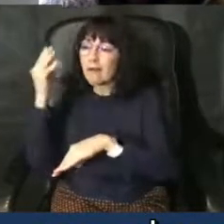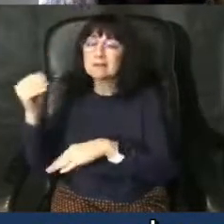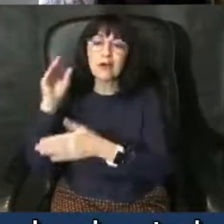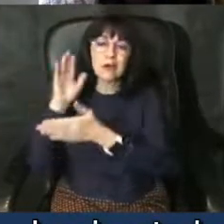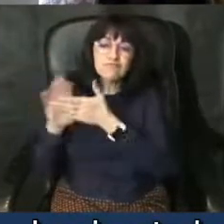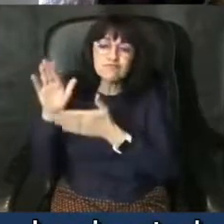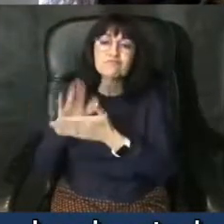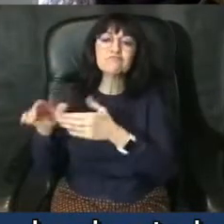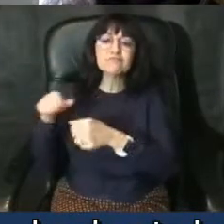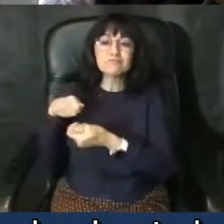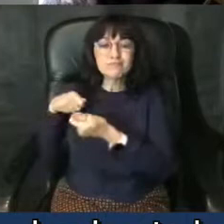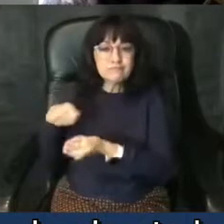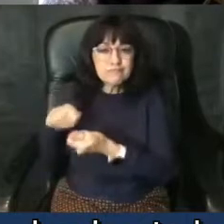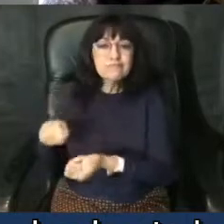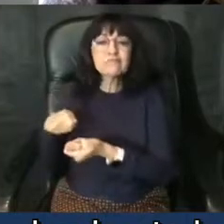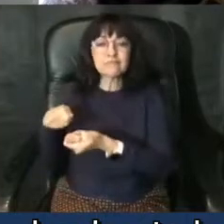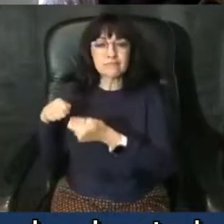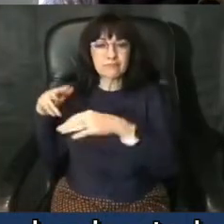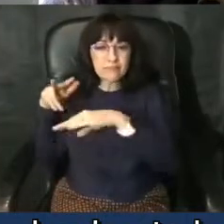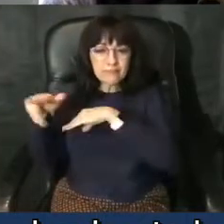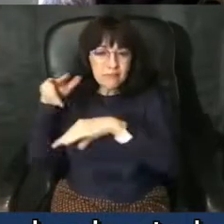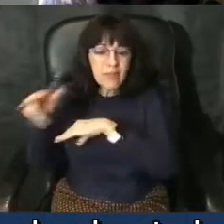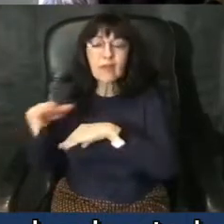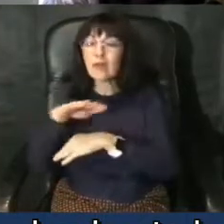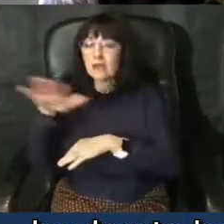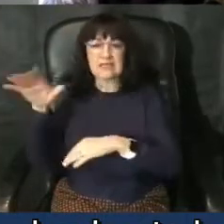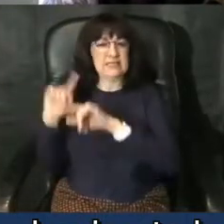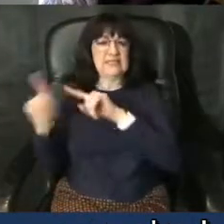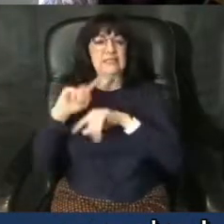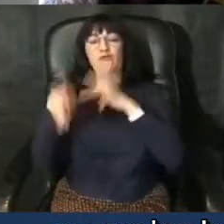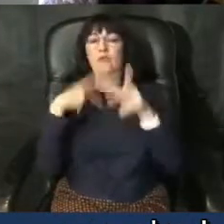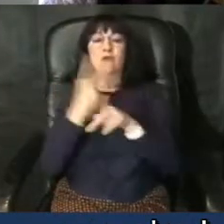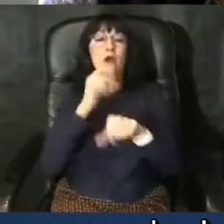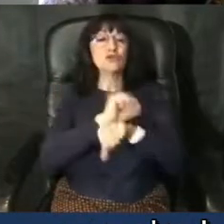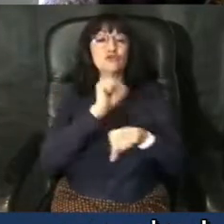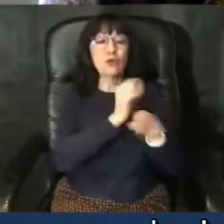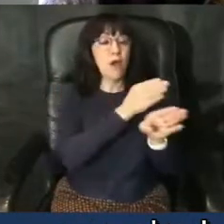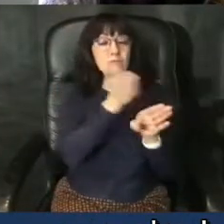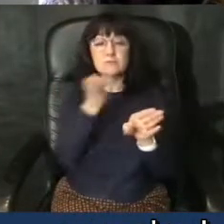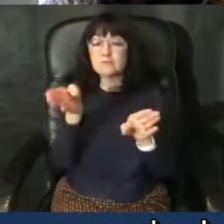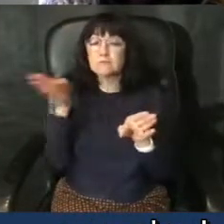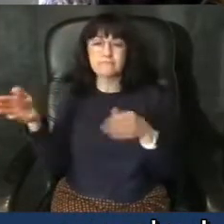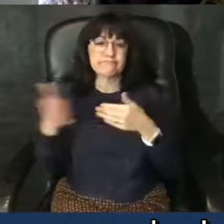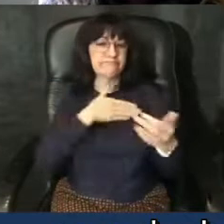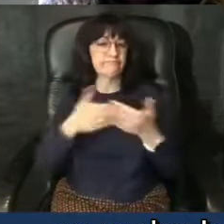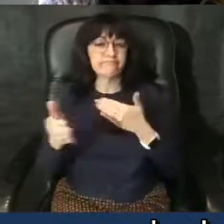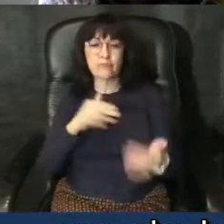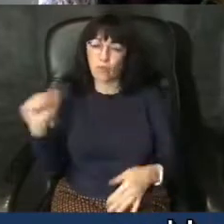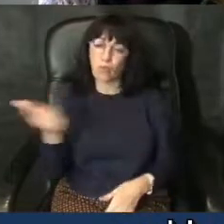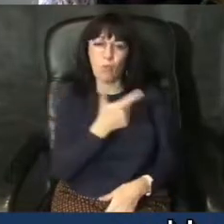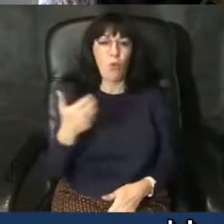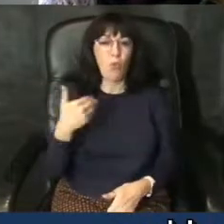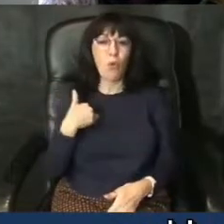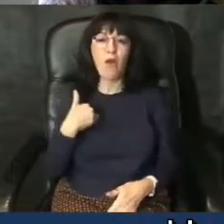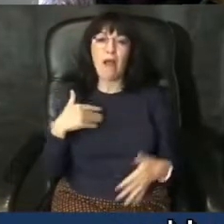not used to having to homeschool, so to say, and there's a lot of stress. And so we're hopeful that today we thank you for this opportunity.